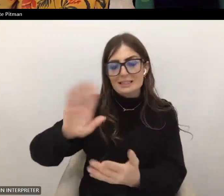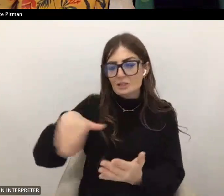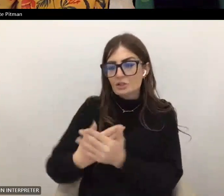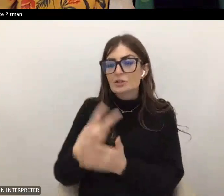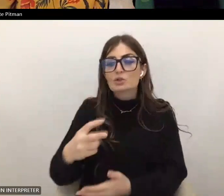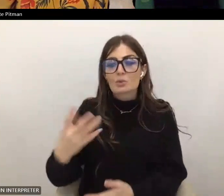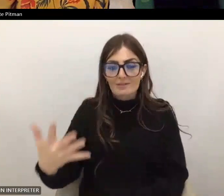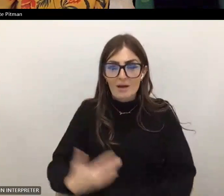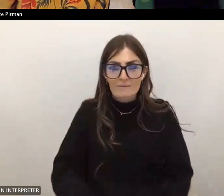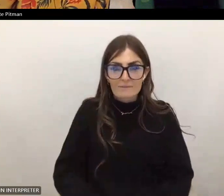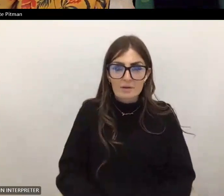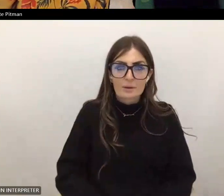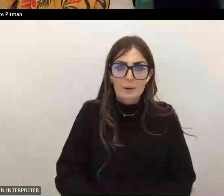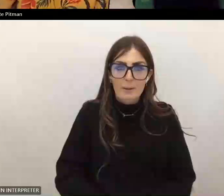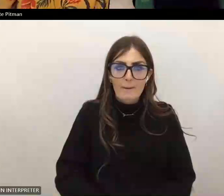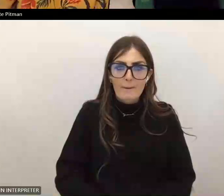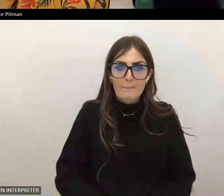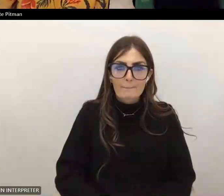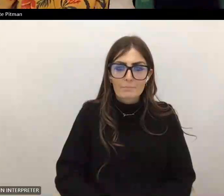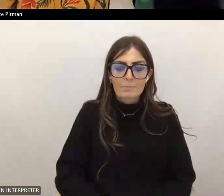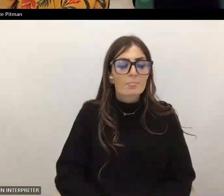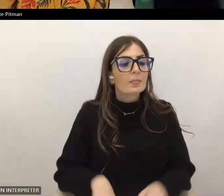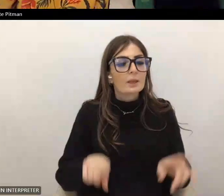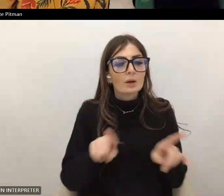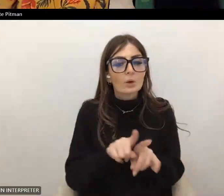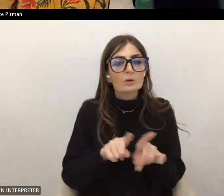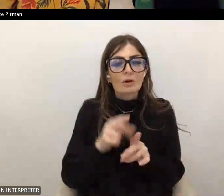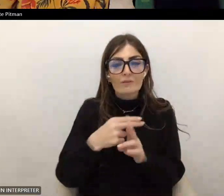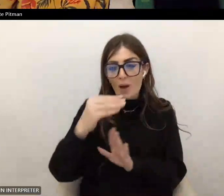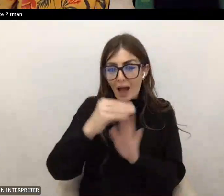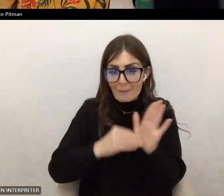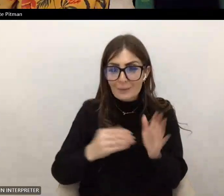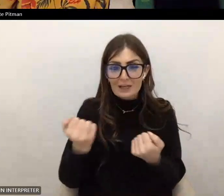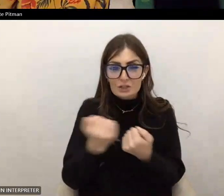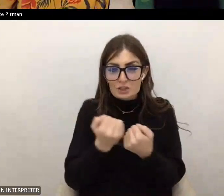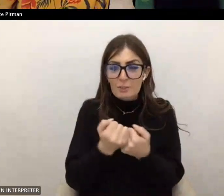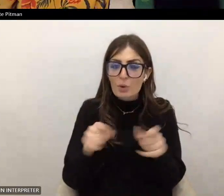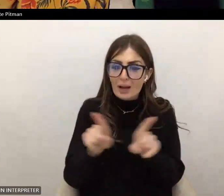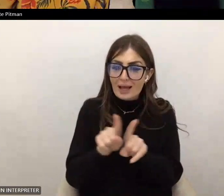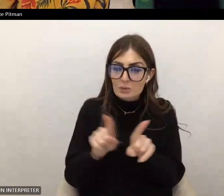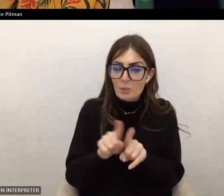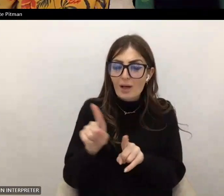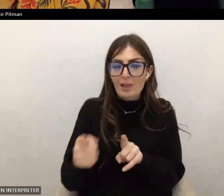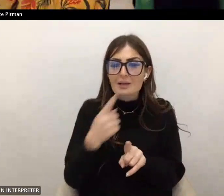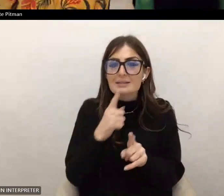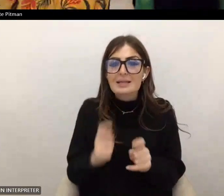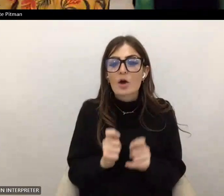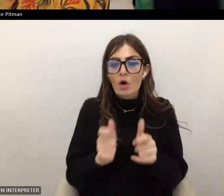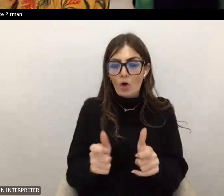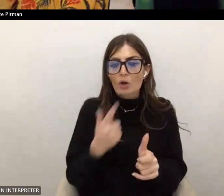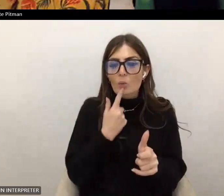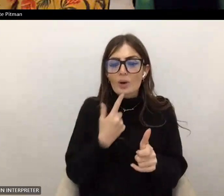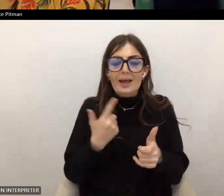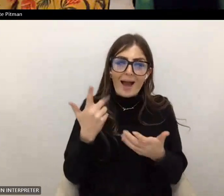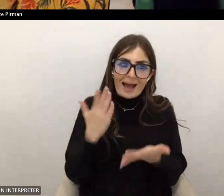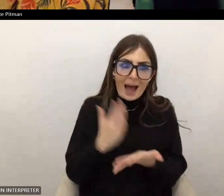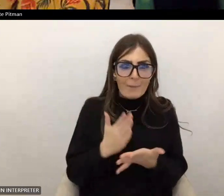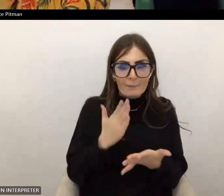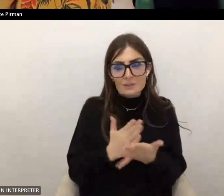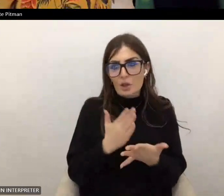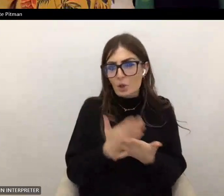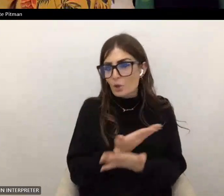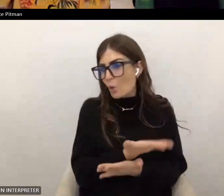2025. And in terms of application support, as Peter said earlier, we absolutely, across the